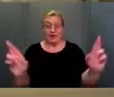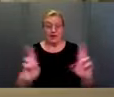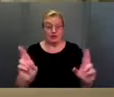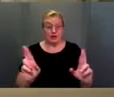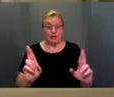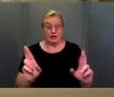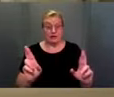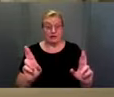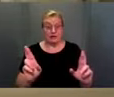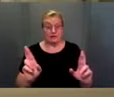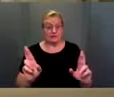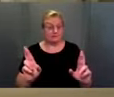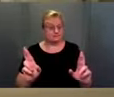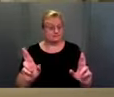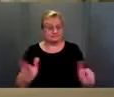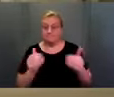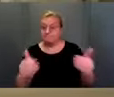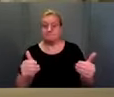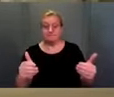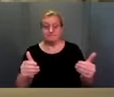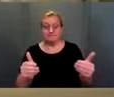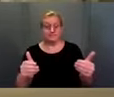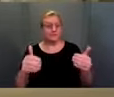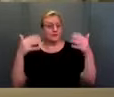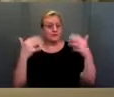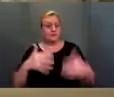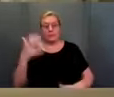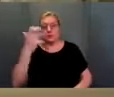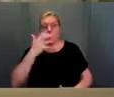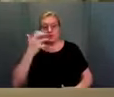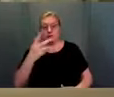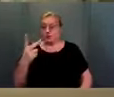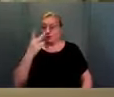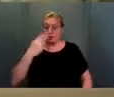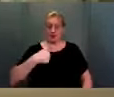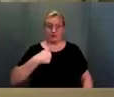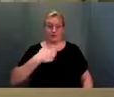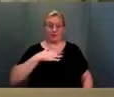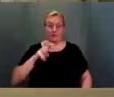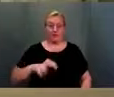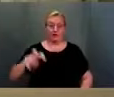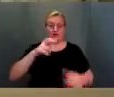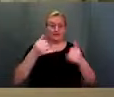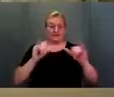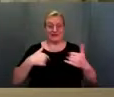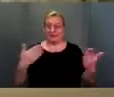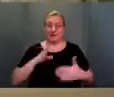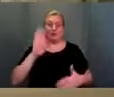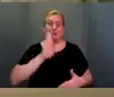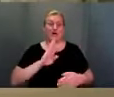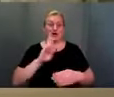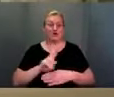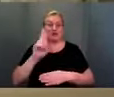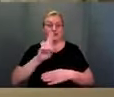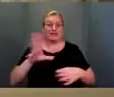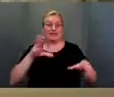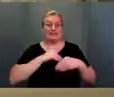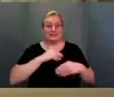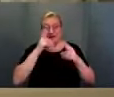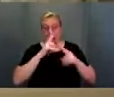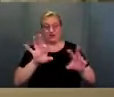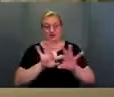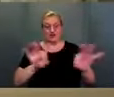up, because it's gonna be one hell of a ride. Hey, look at me. My journey still continues. I'm here at Brown's University, accepting an honorary degree